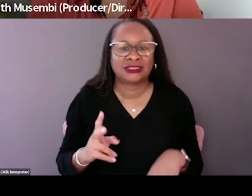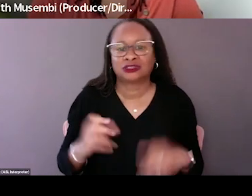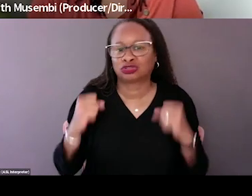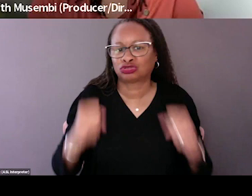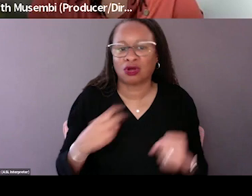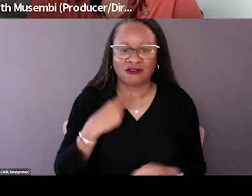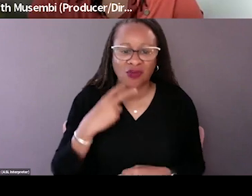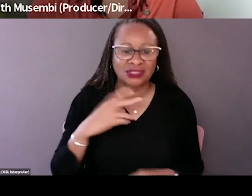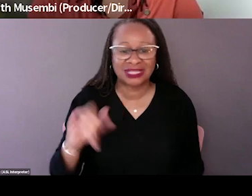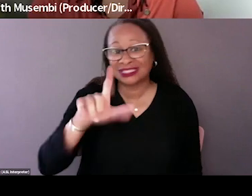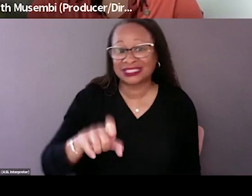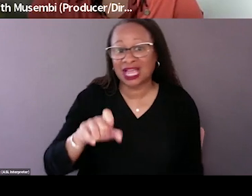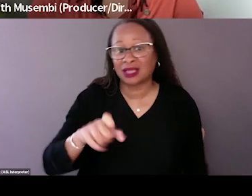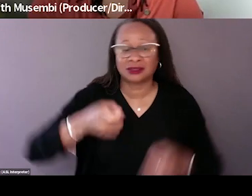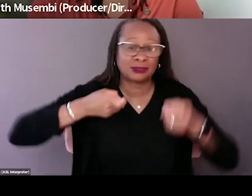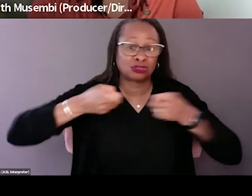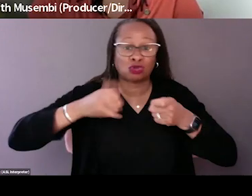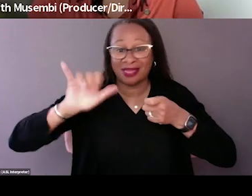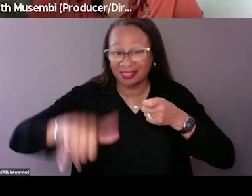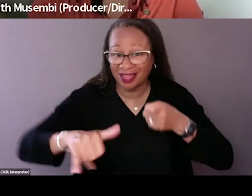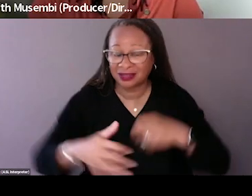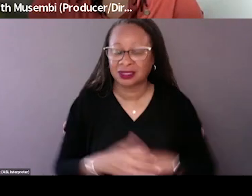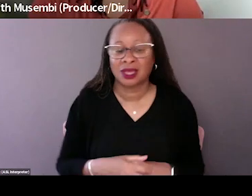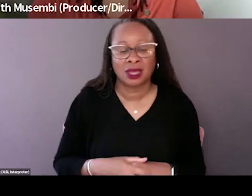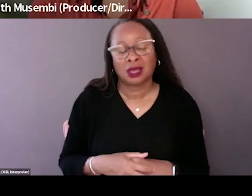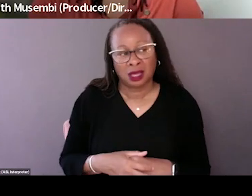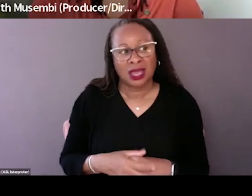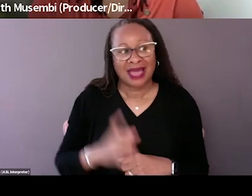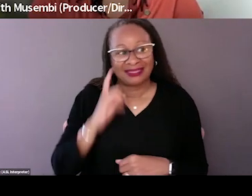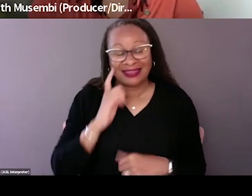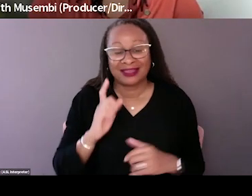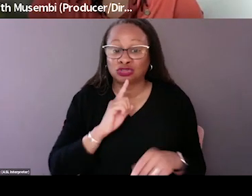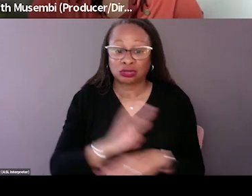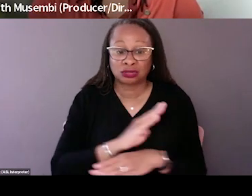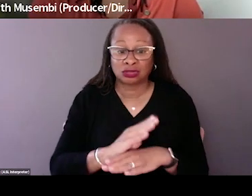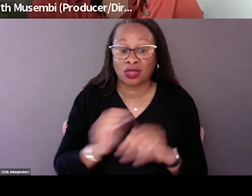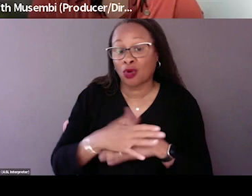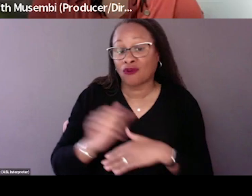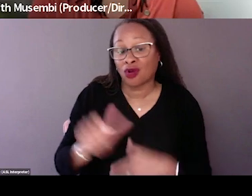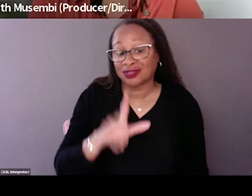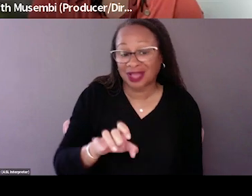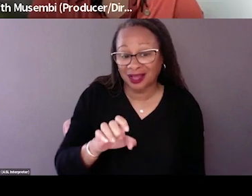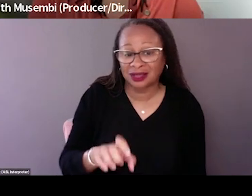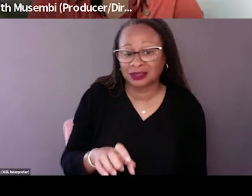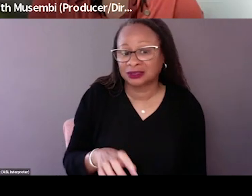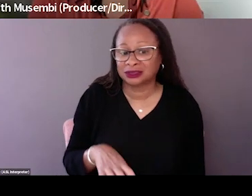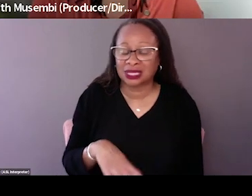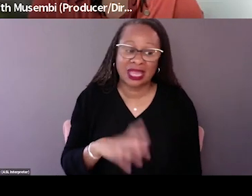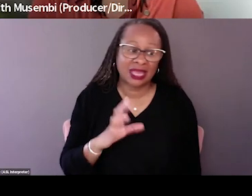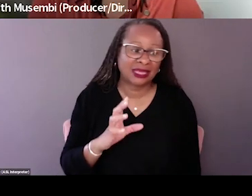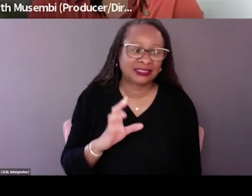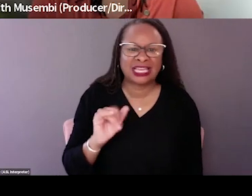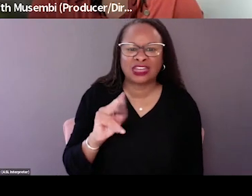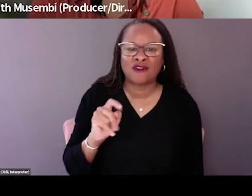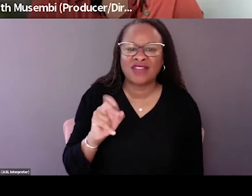been dictated by that. So I think that actually, although the overall style was fresh and innovative and different, each show